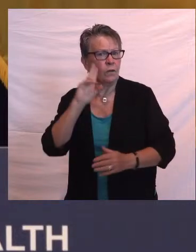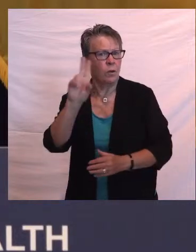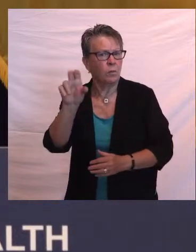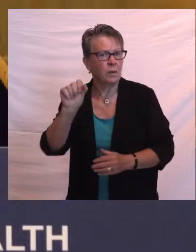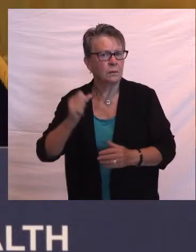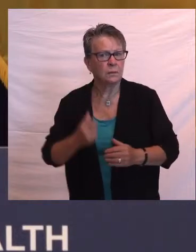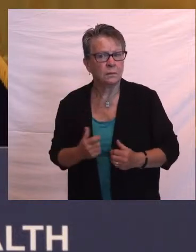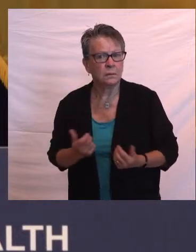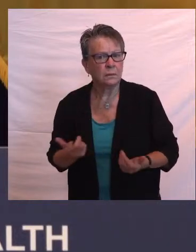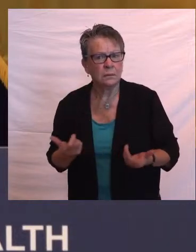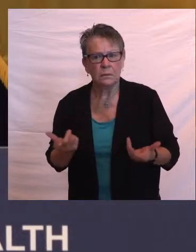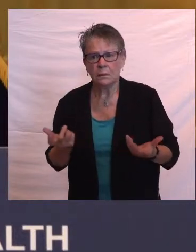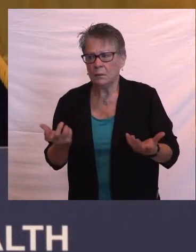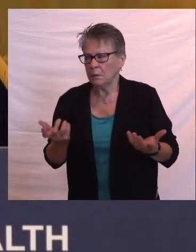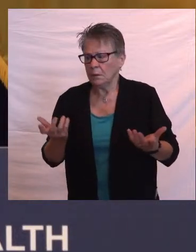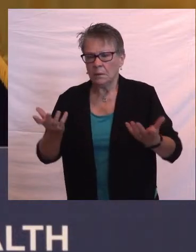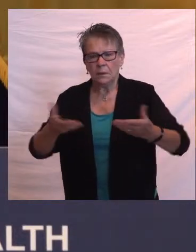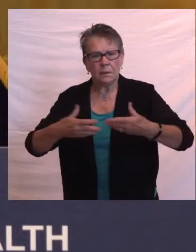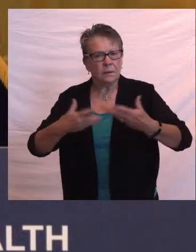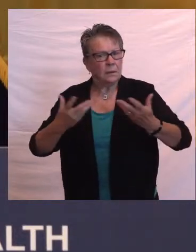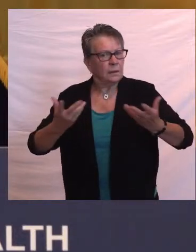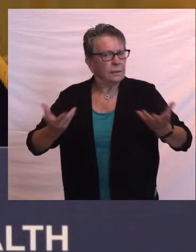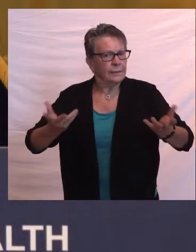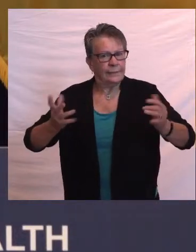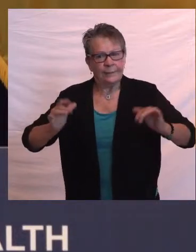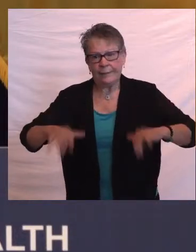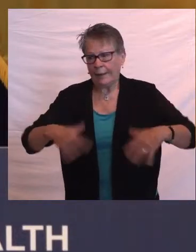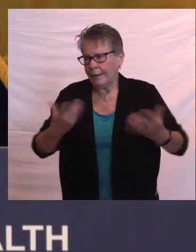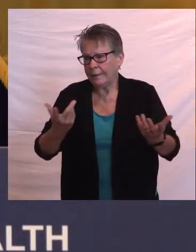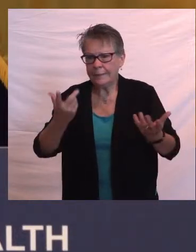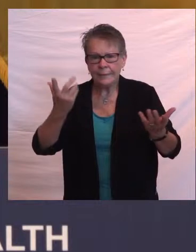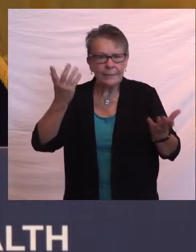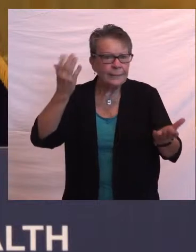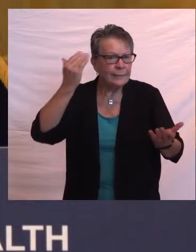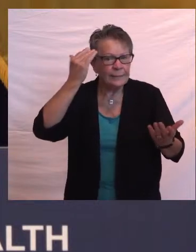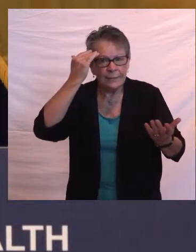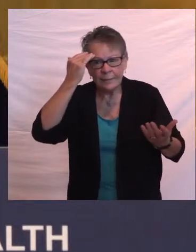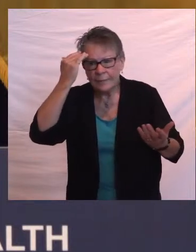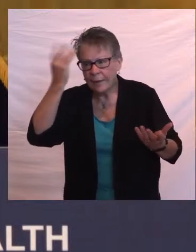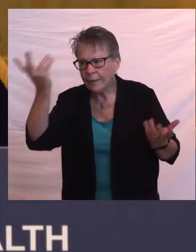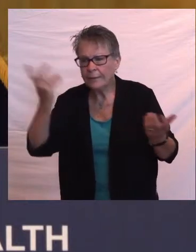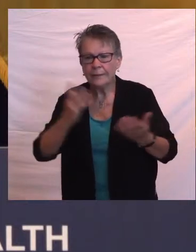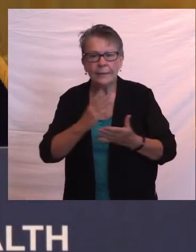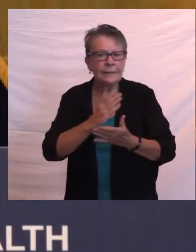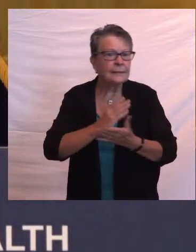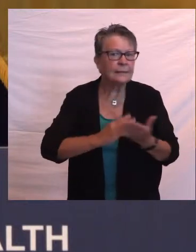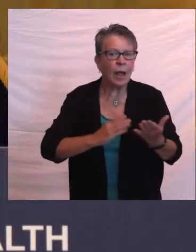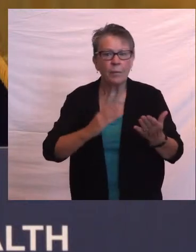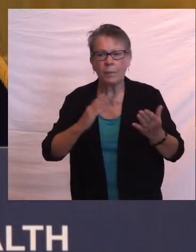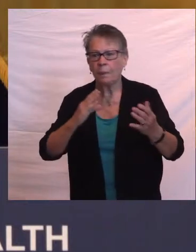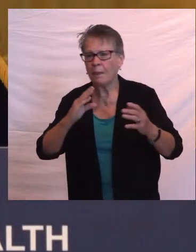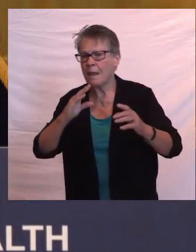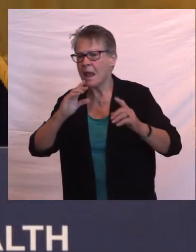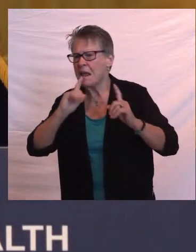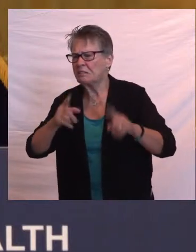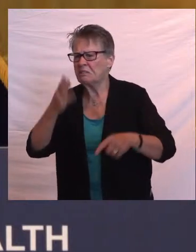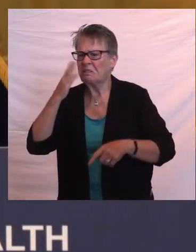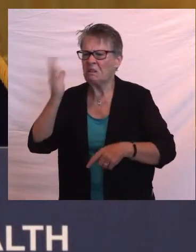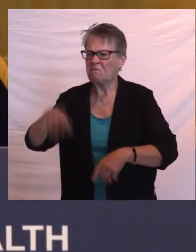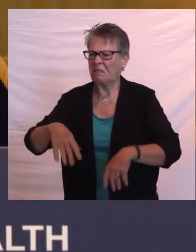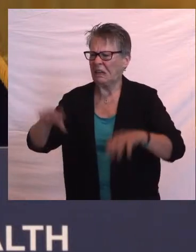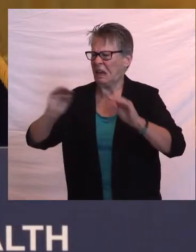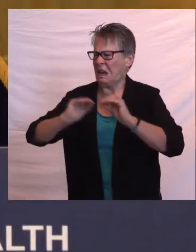like a lot of things in life, there are some answers that folks think are really easy, magic wand, why don't you just do X or Y? And this